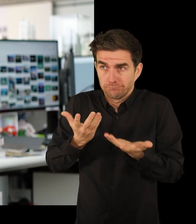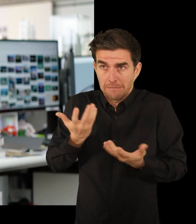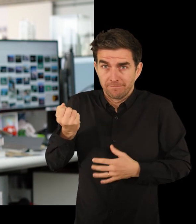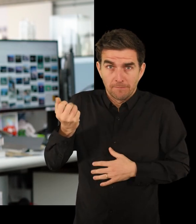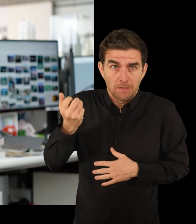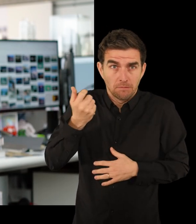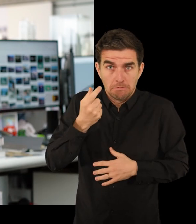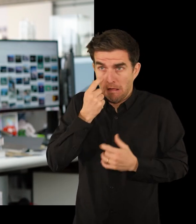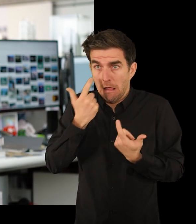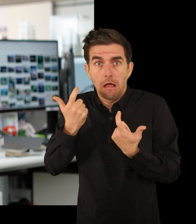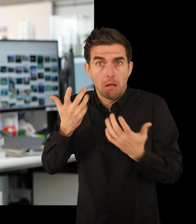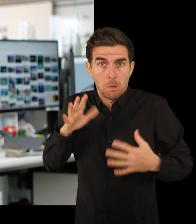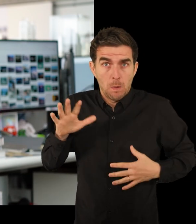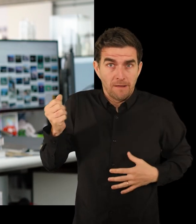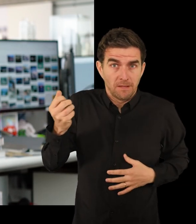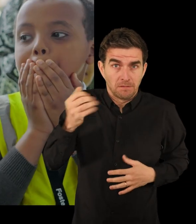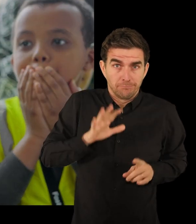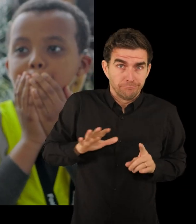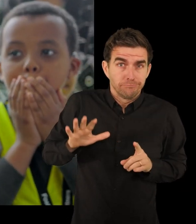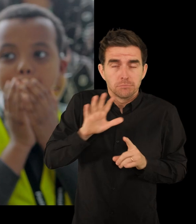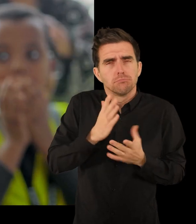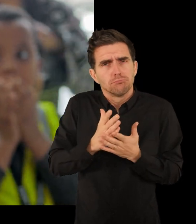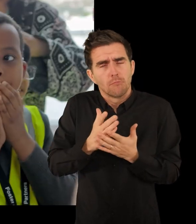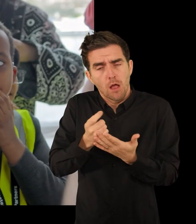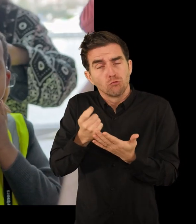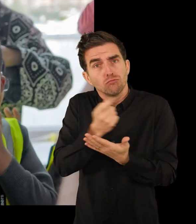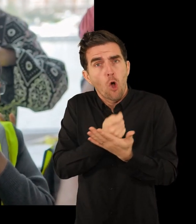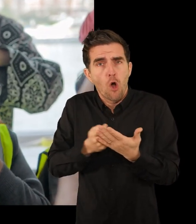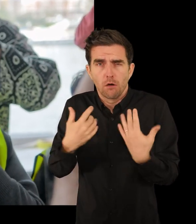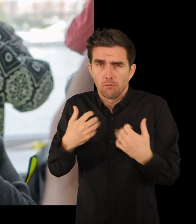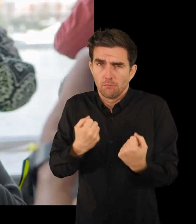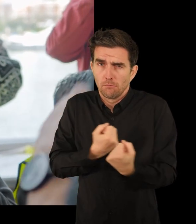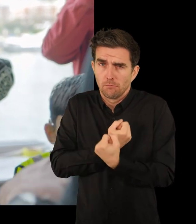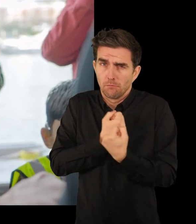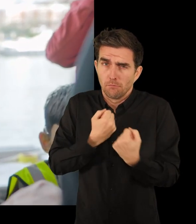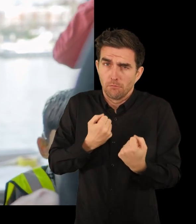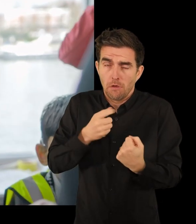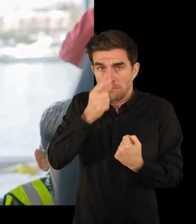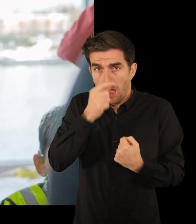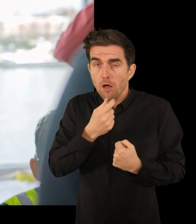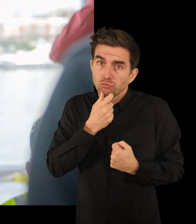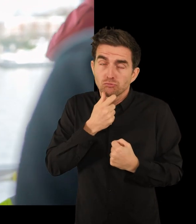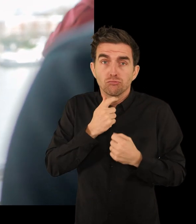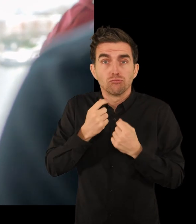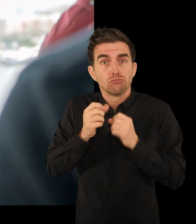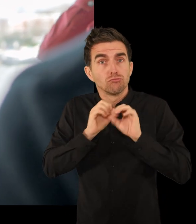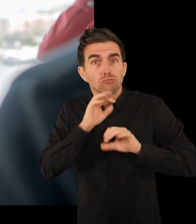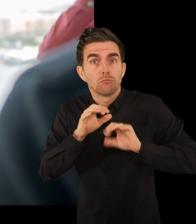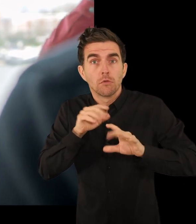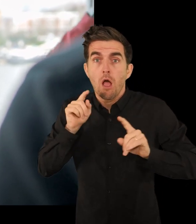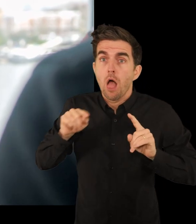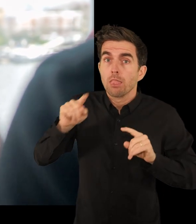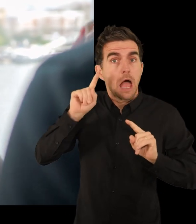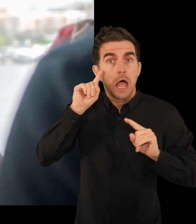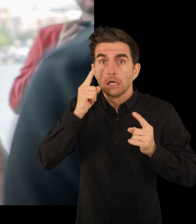ubiquitous around the world. You can find it anywhere. Drawing is really, really powerful. You can use it to say things that other